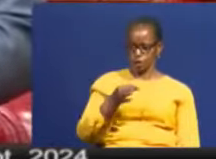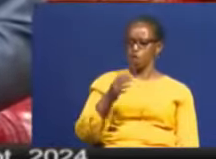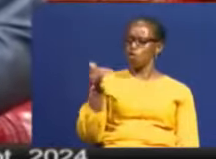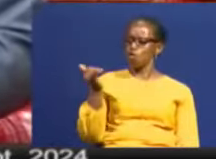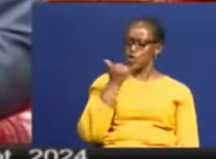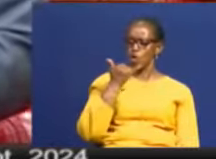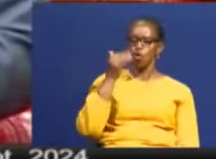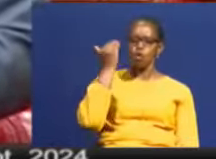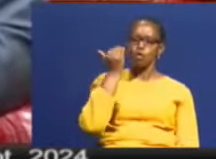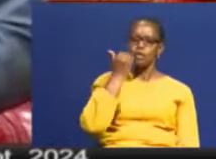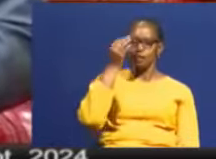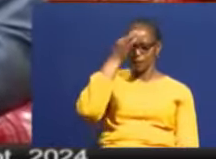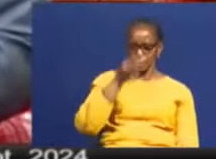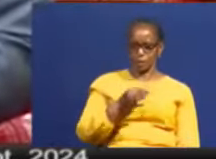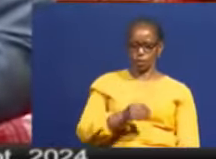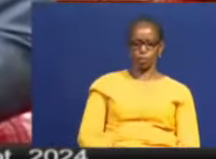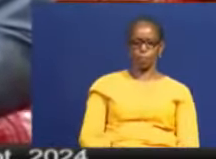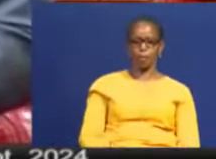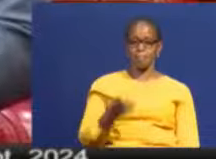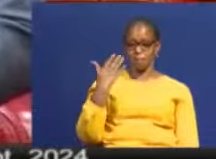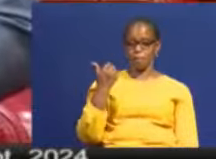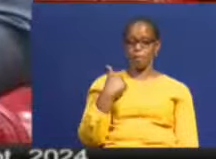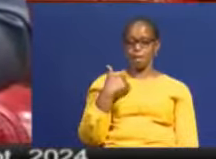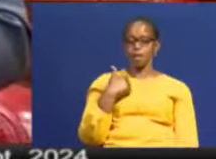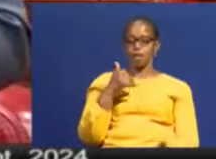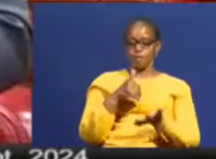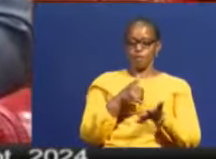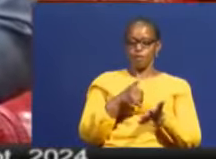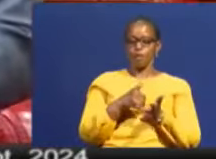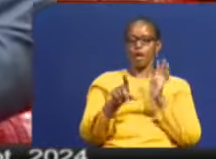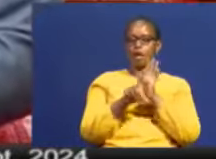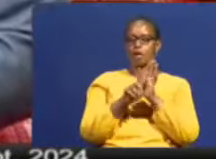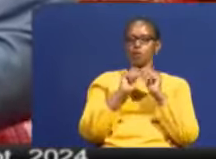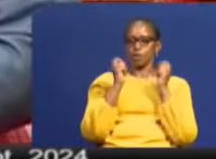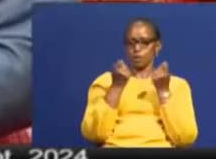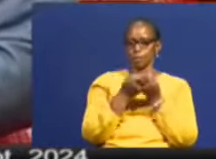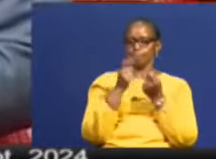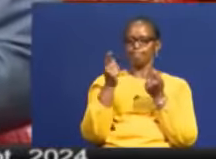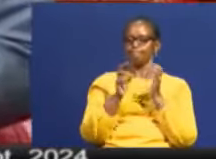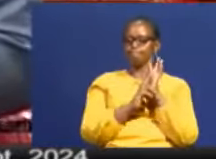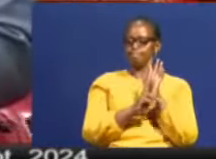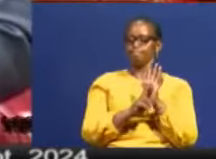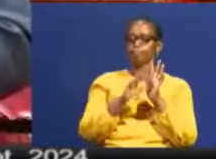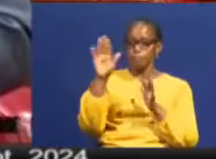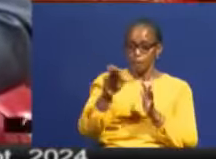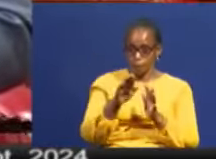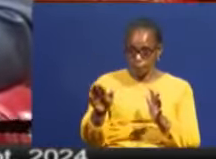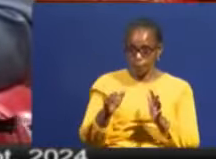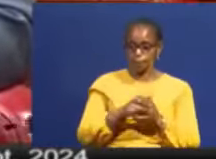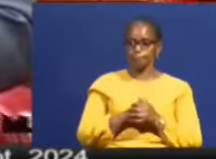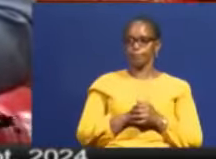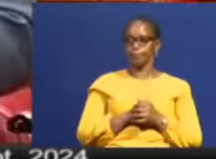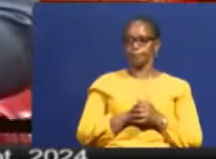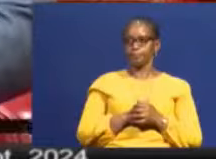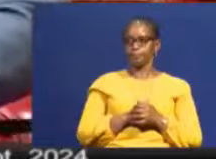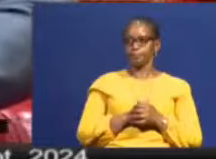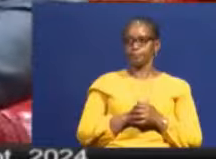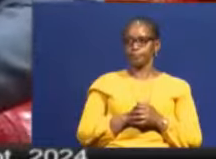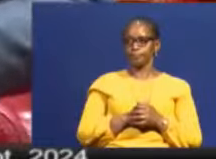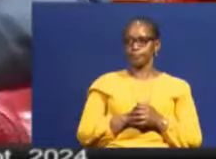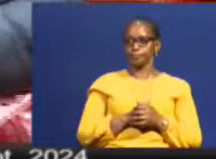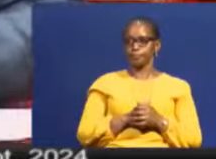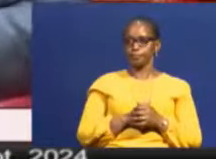was part of the legal team which represented Parliament on this matter. We were able to